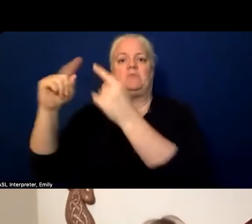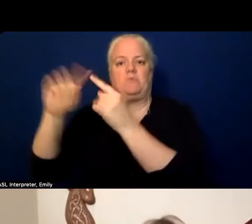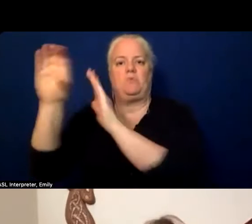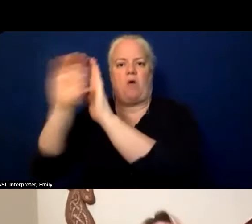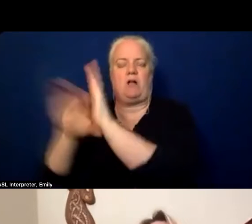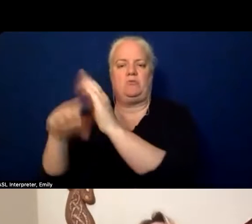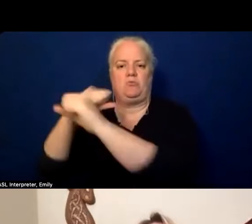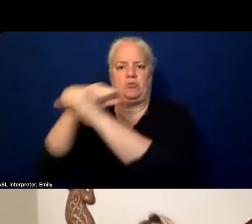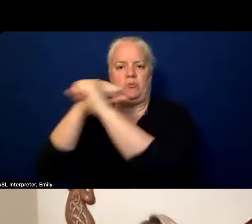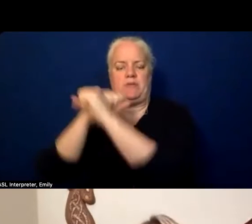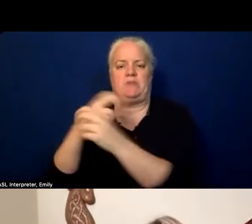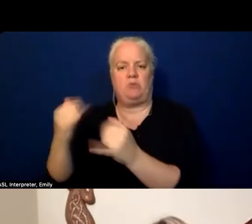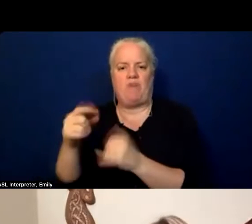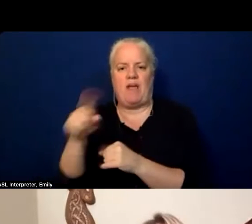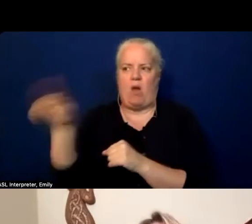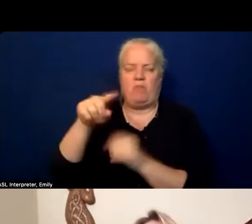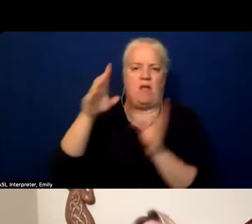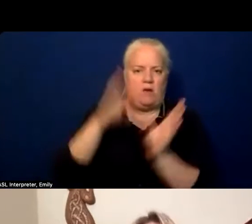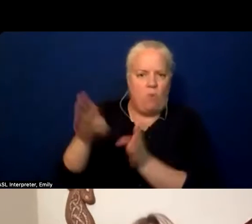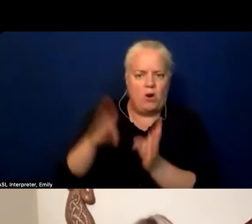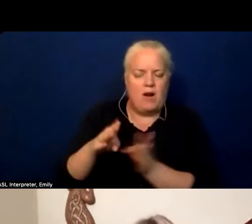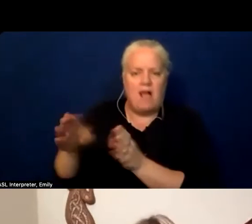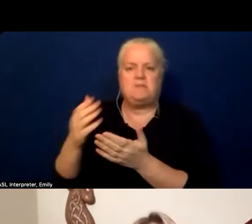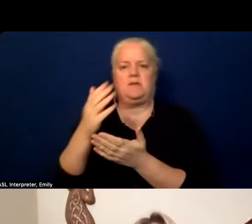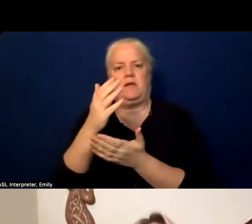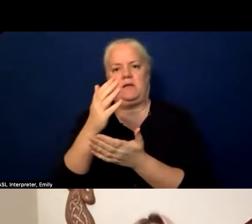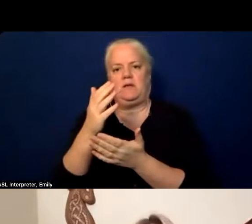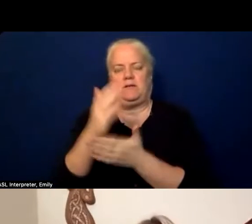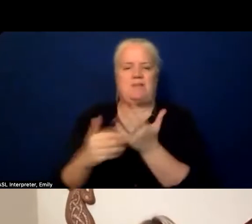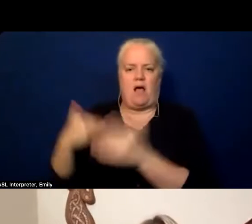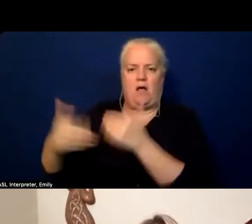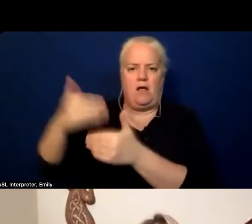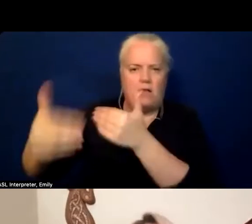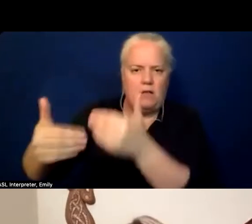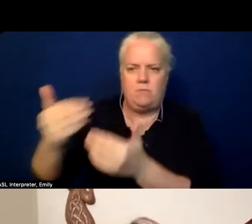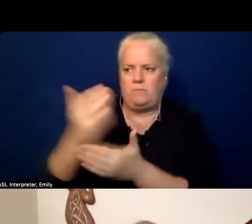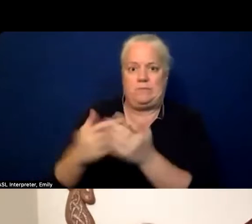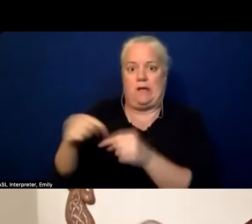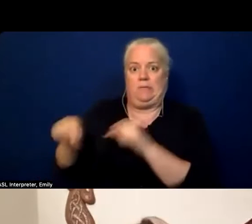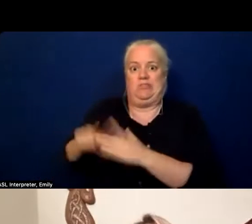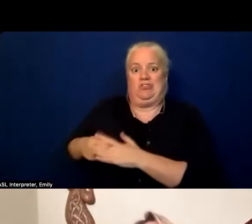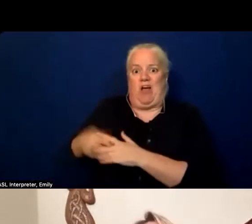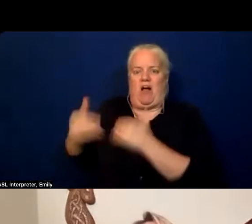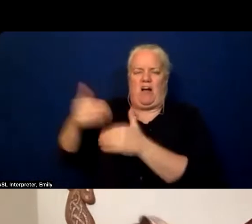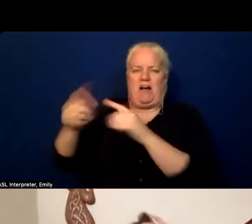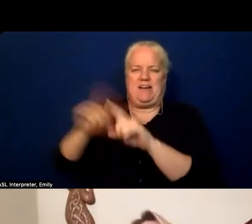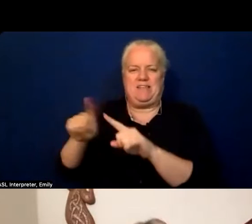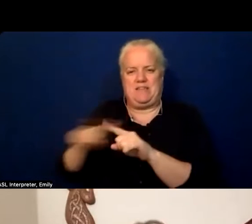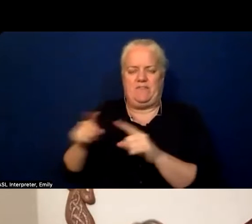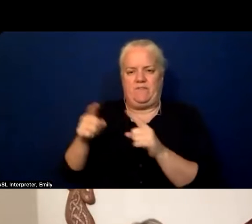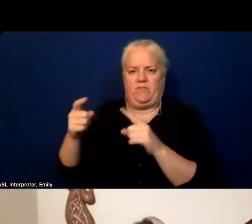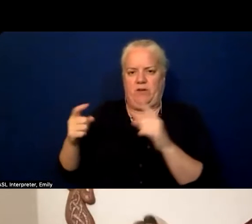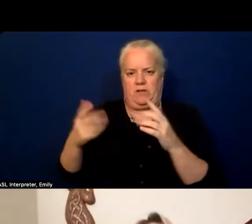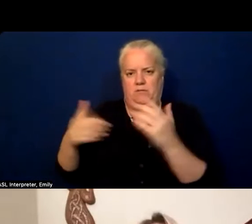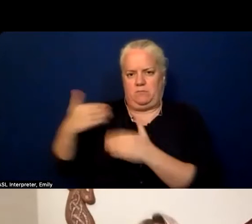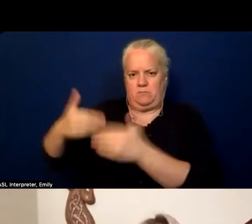getting organized. Some have proposed language, some are just in the grassroots organizing stage. But what I can tell you is all of